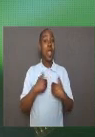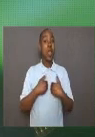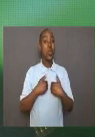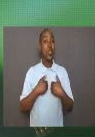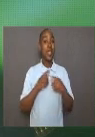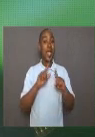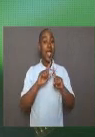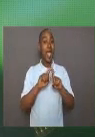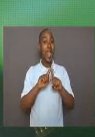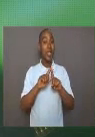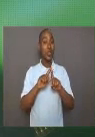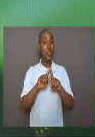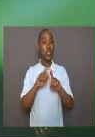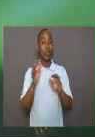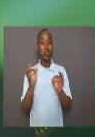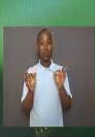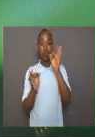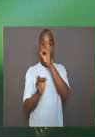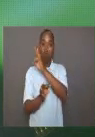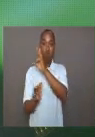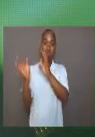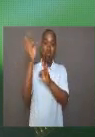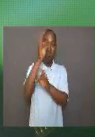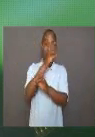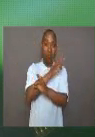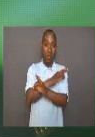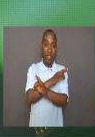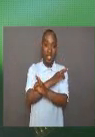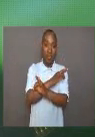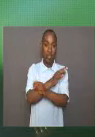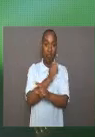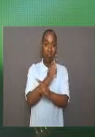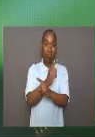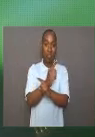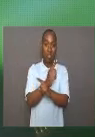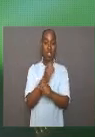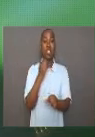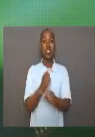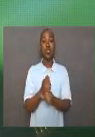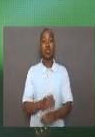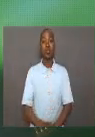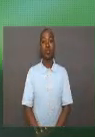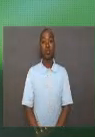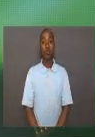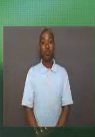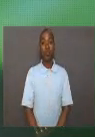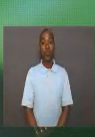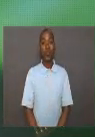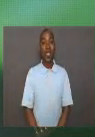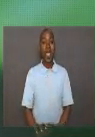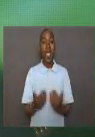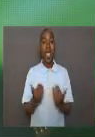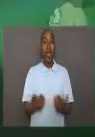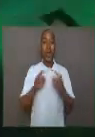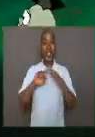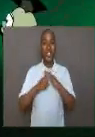column with the most appropriate description in the right-hand column. You may